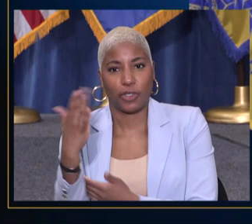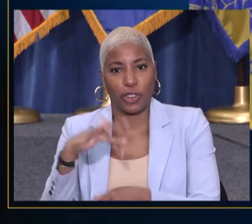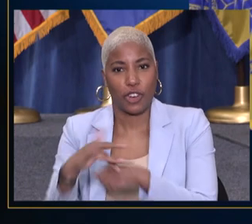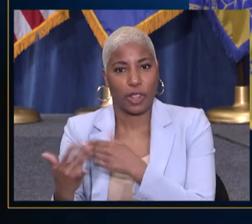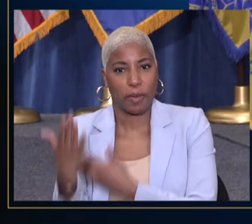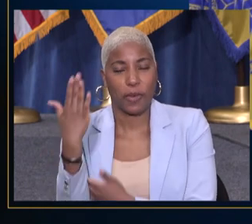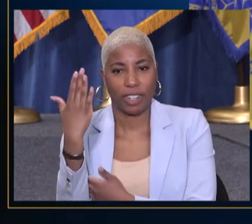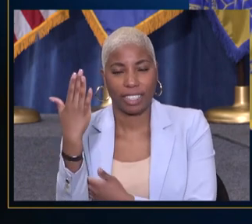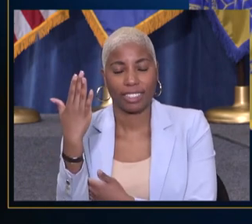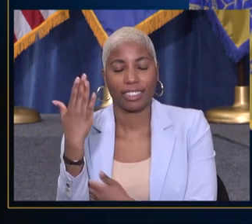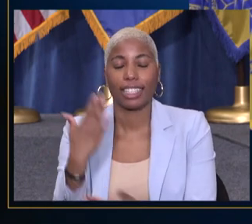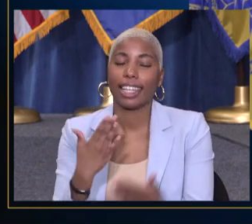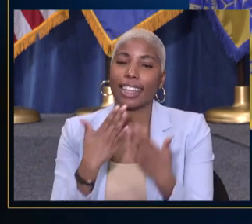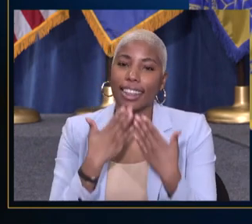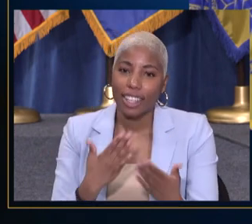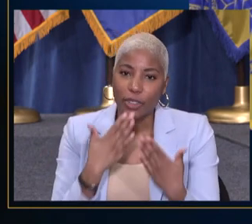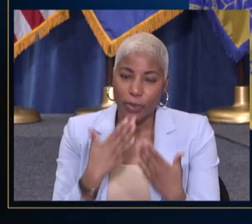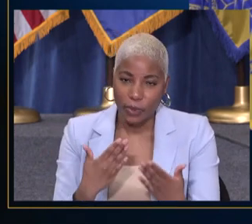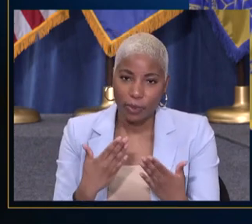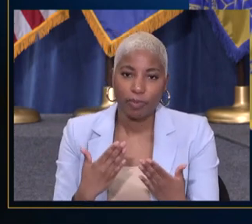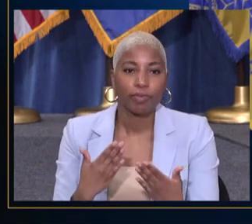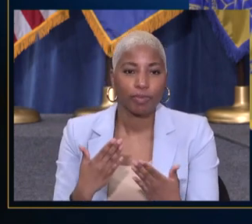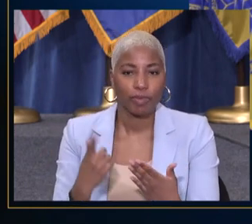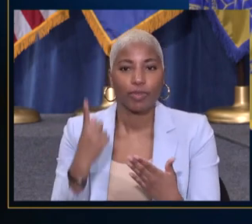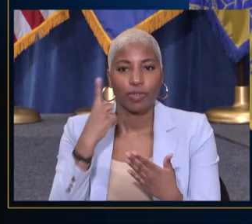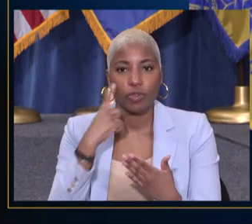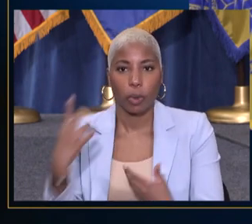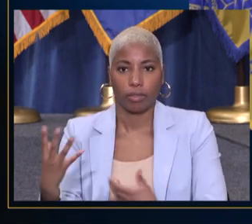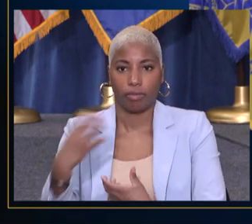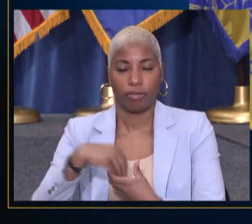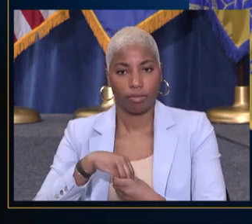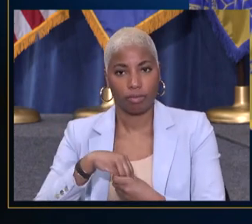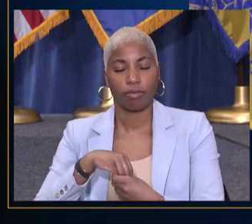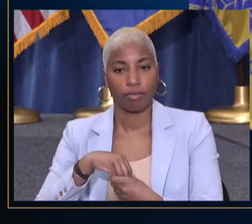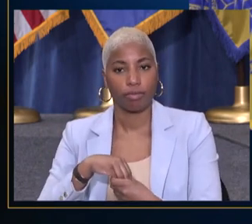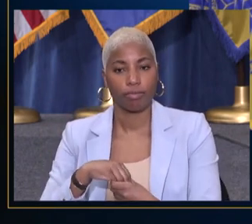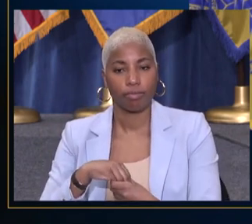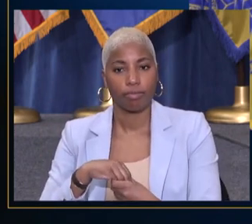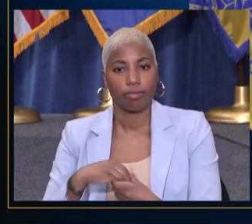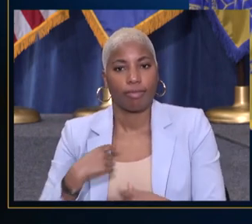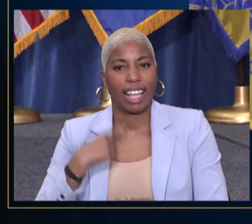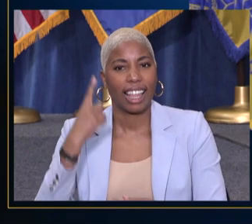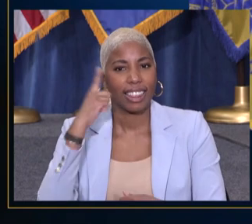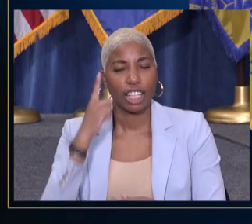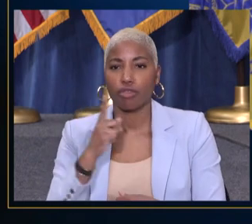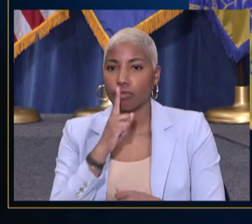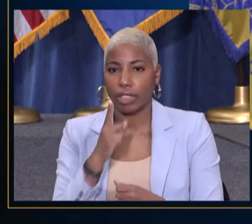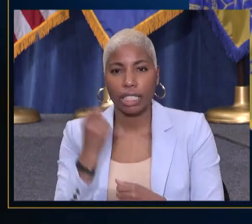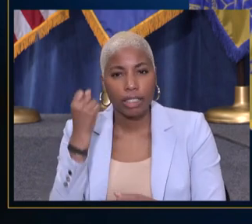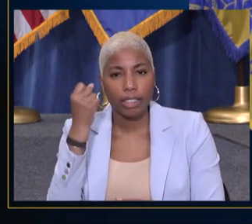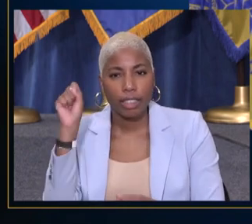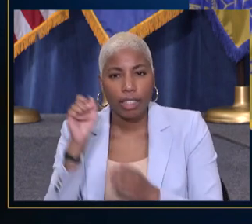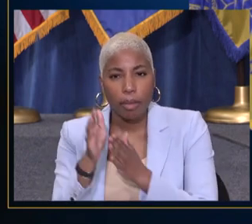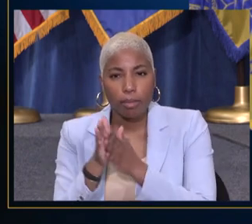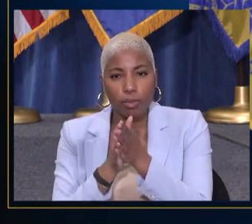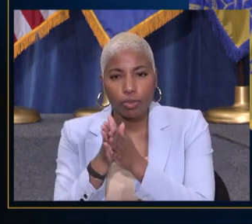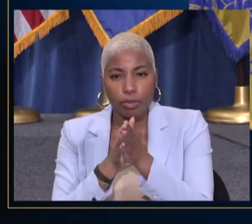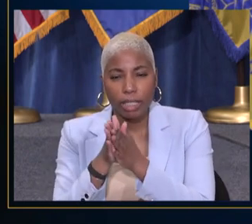And so I thank you for being part of what I think is a movement by